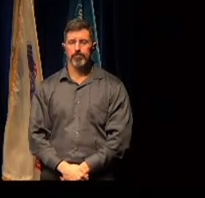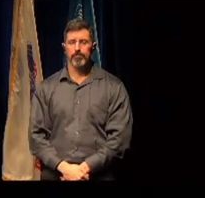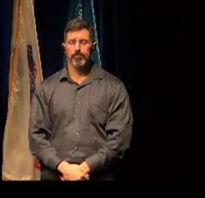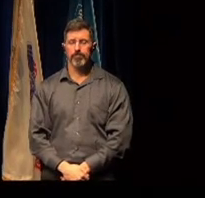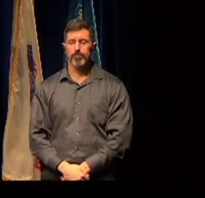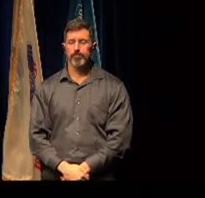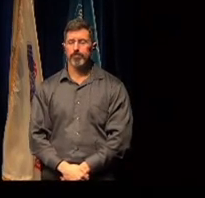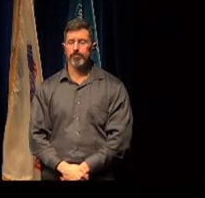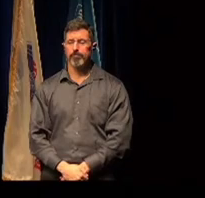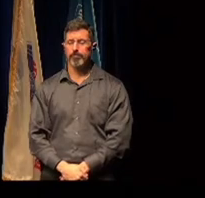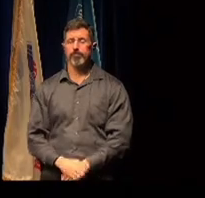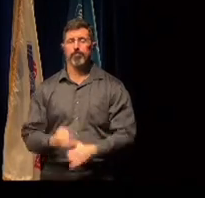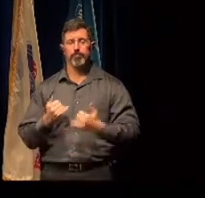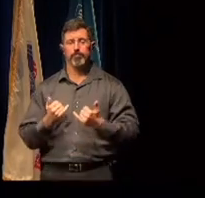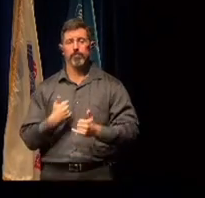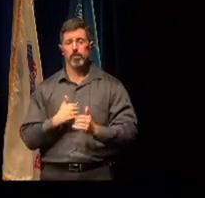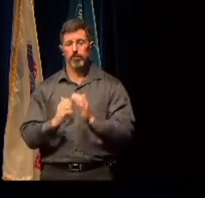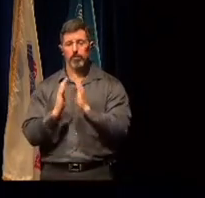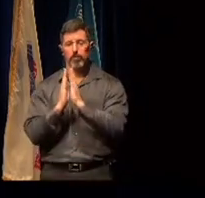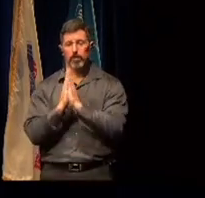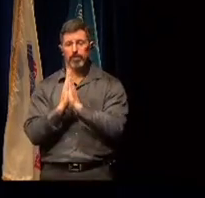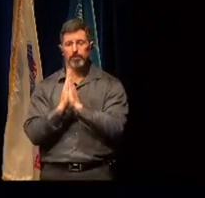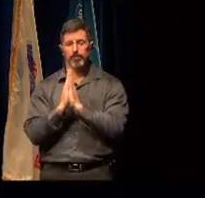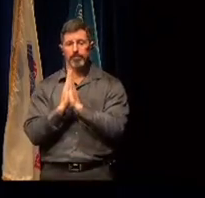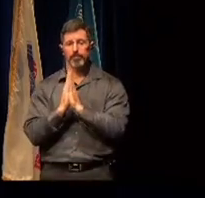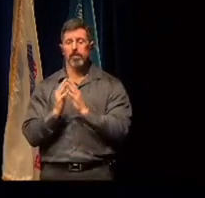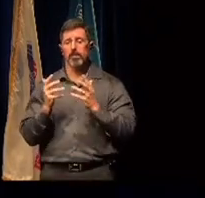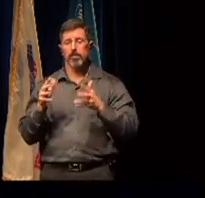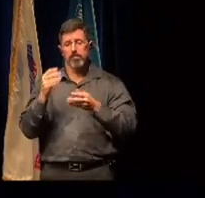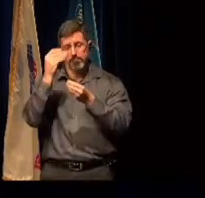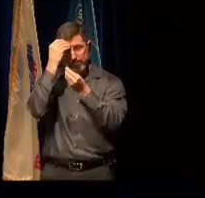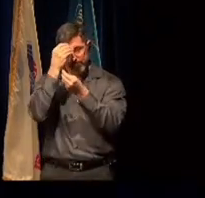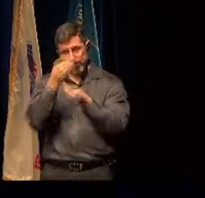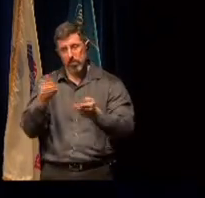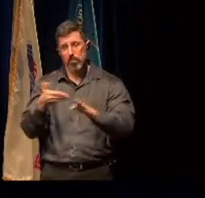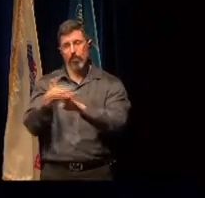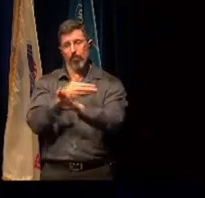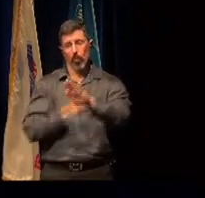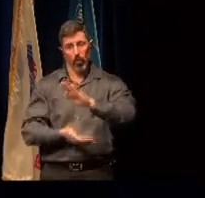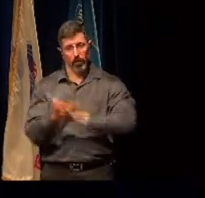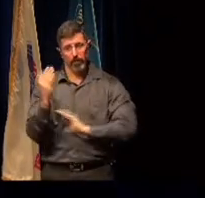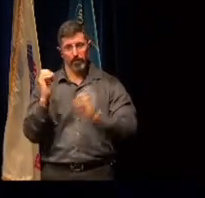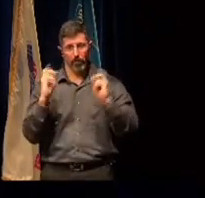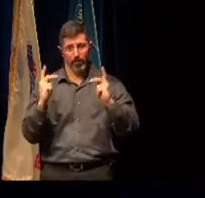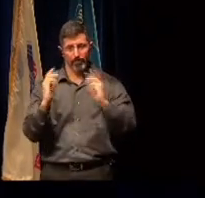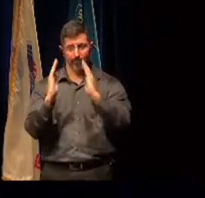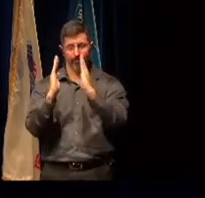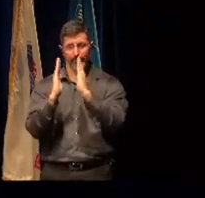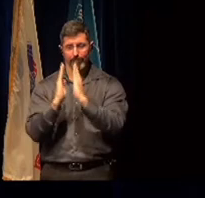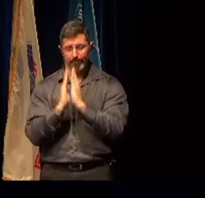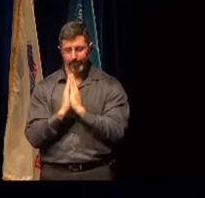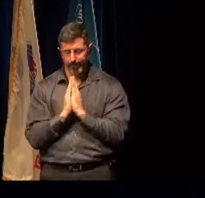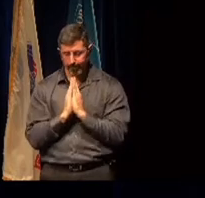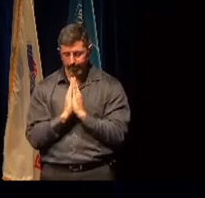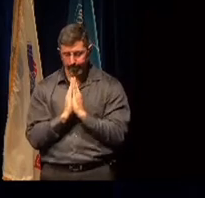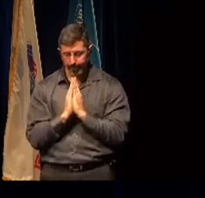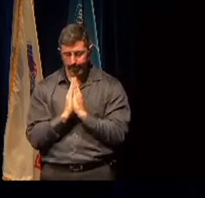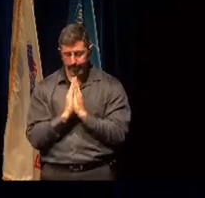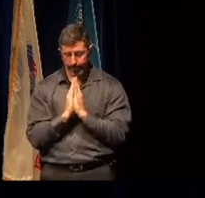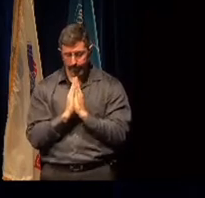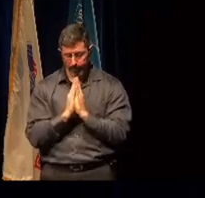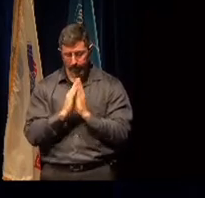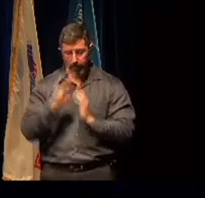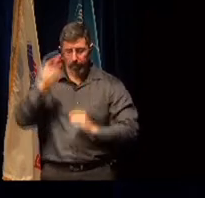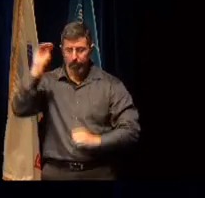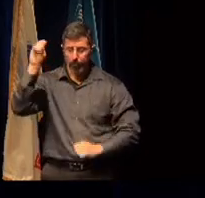I'm going to close in a word of prayer, and then I have an announcement for everybody before we leave, okay? Let's bow our head for a word of prayer. Our gracious